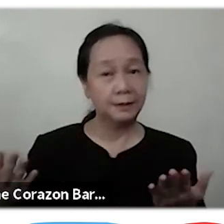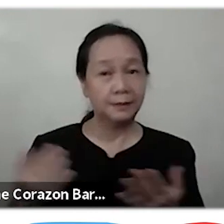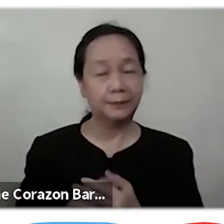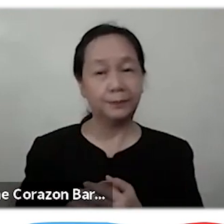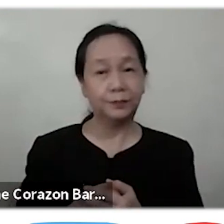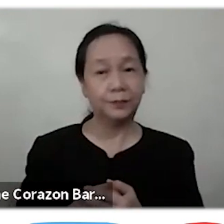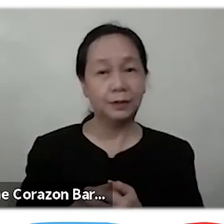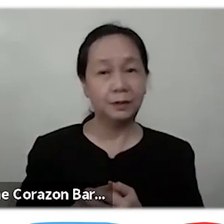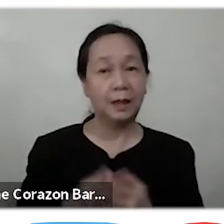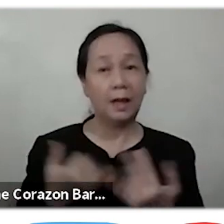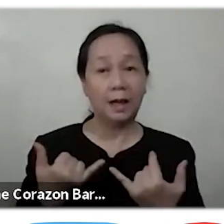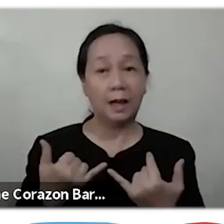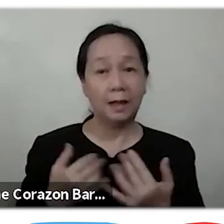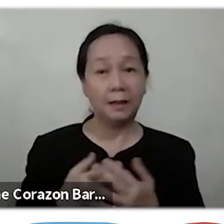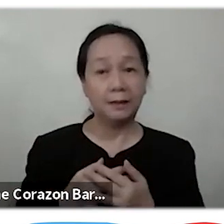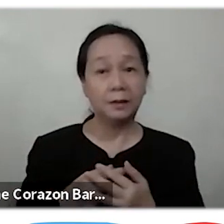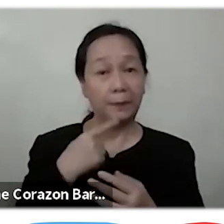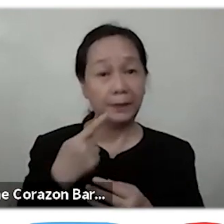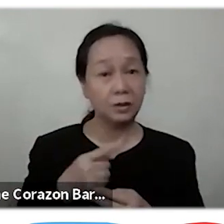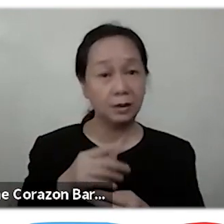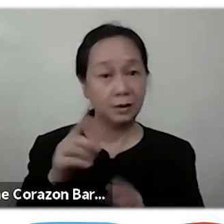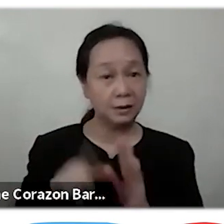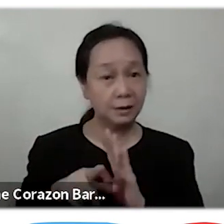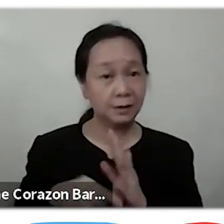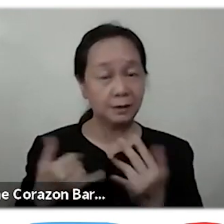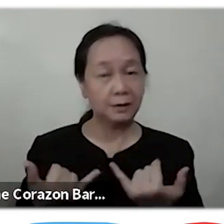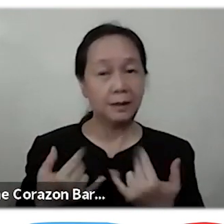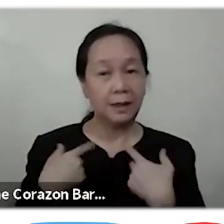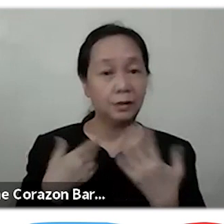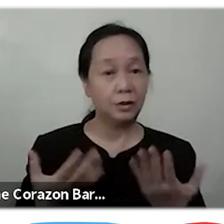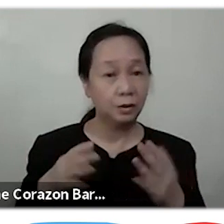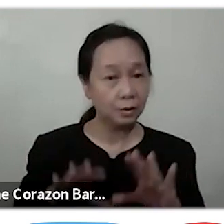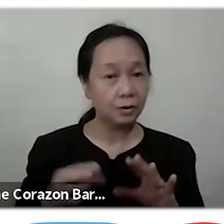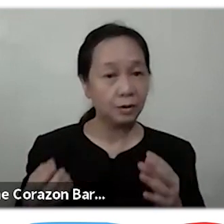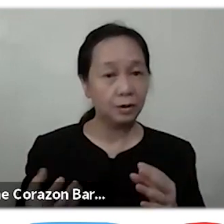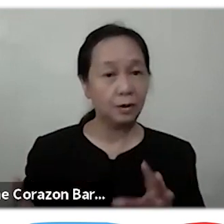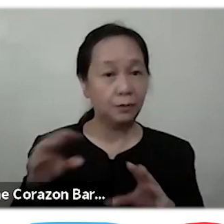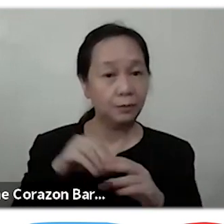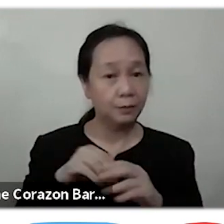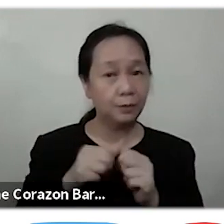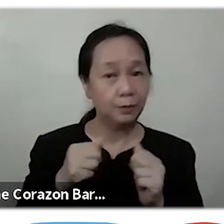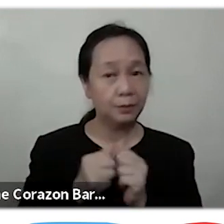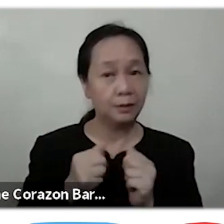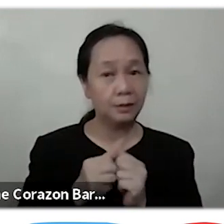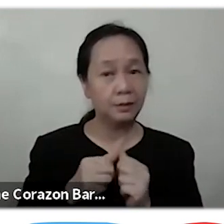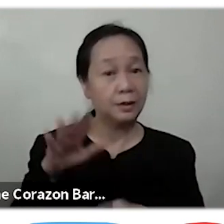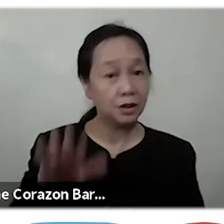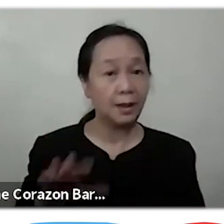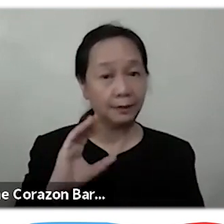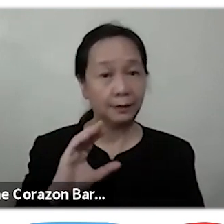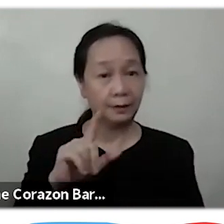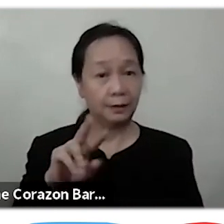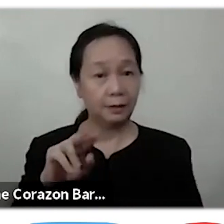So firstly, as I was mentioned earlier, I got chance to get involved in Child Club. Child Club is one of